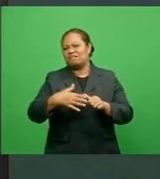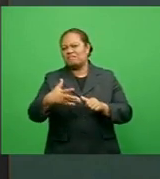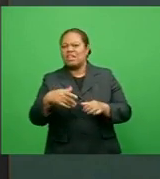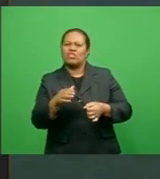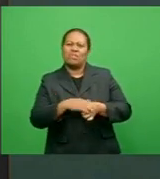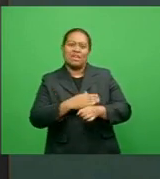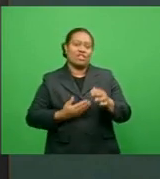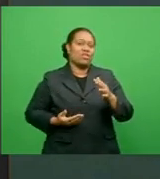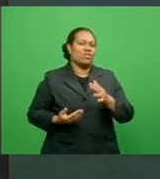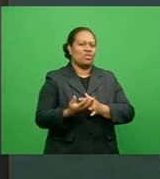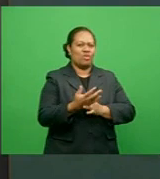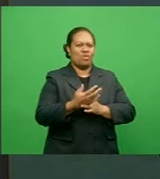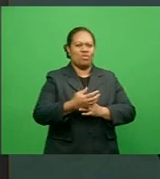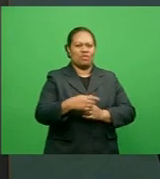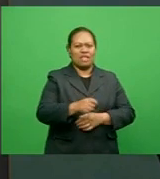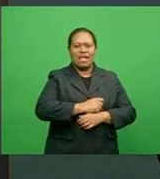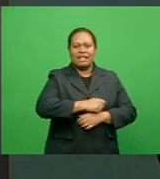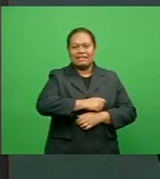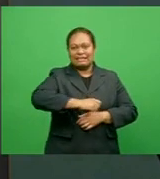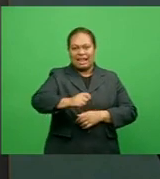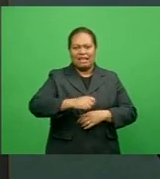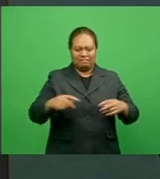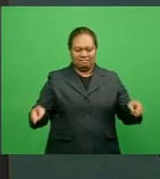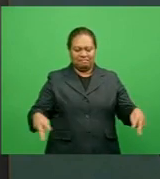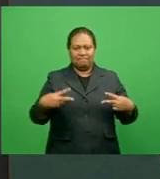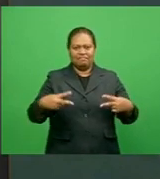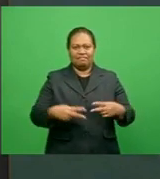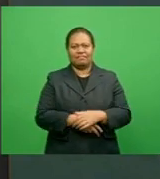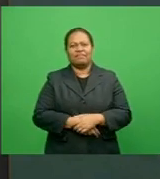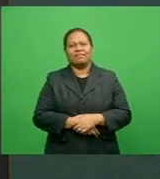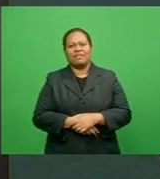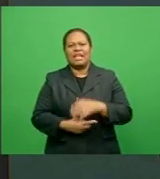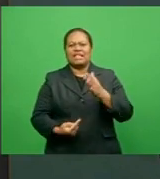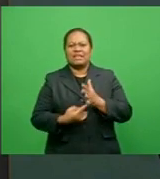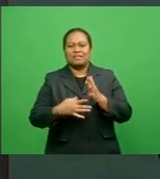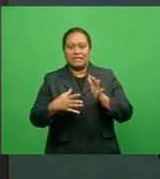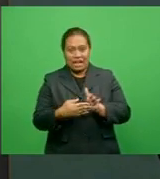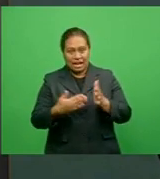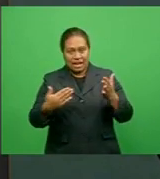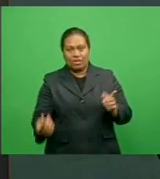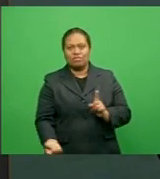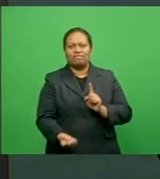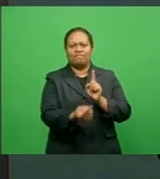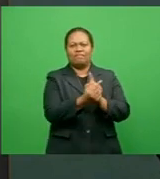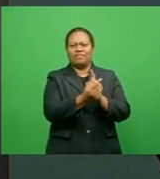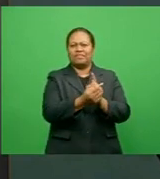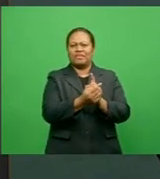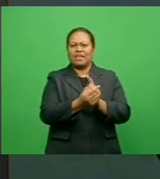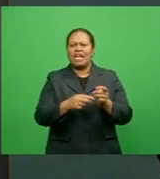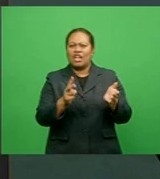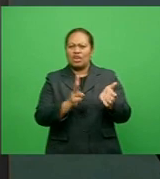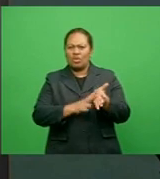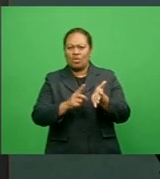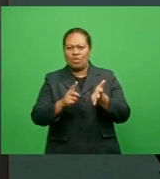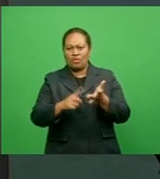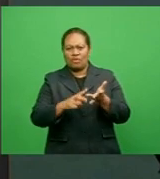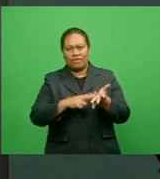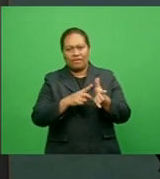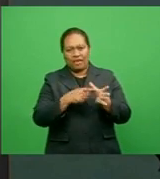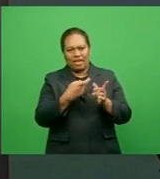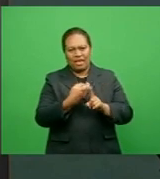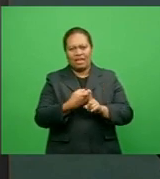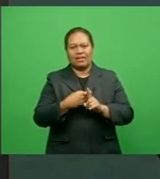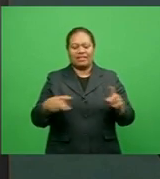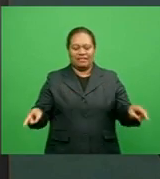it through to his second Grand Slam semi-final. Tsitsipas will now face Serbian legend Novak Djokovic in